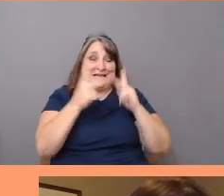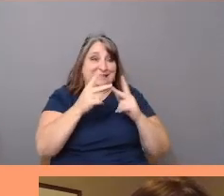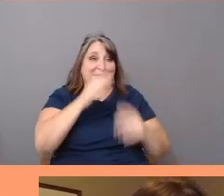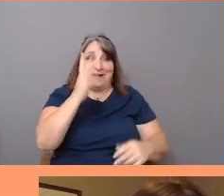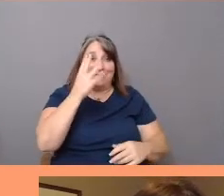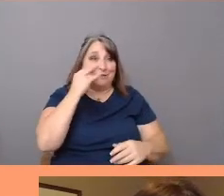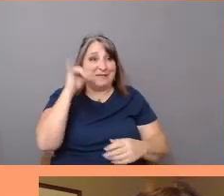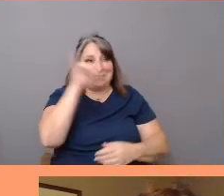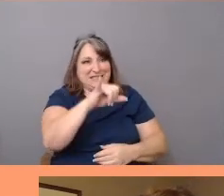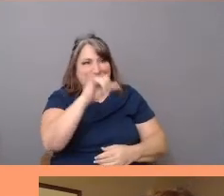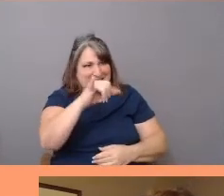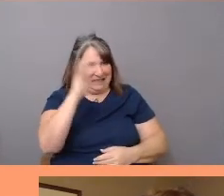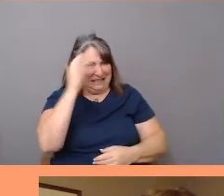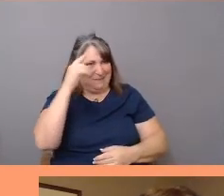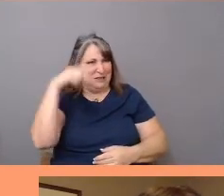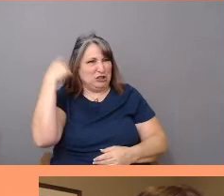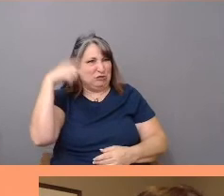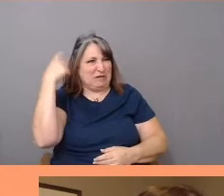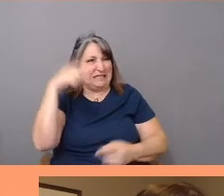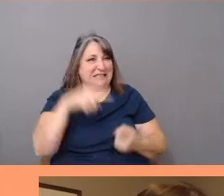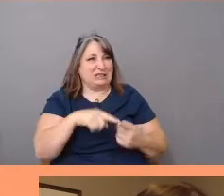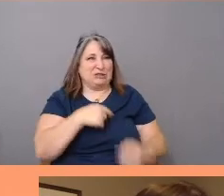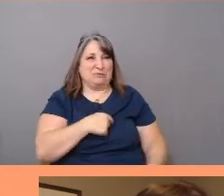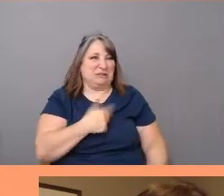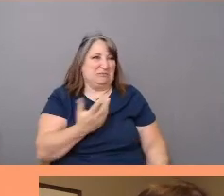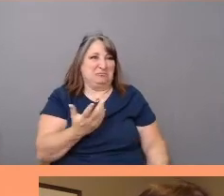It seems a little crazy to me.